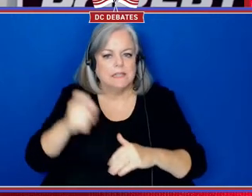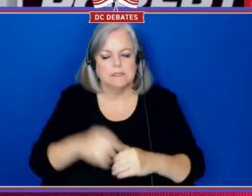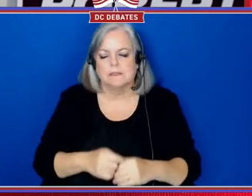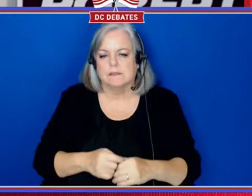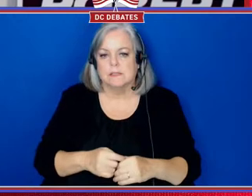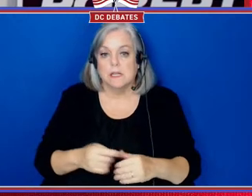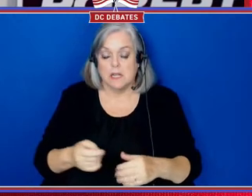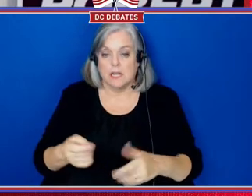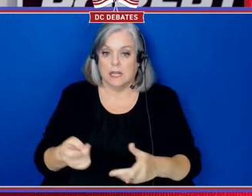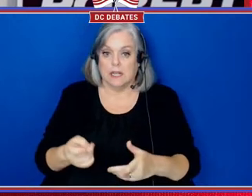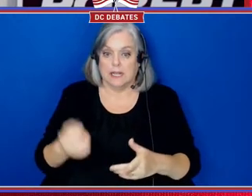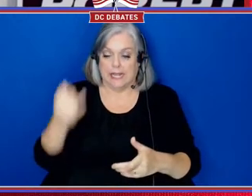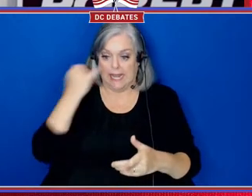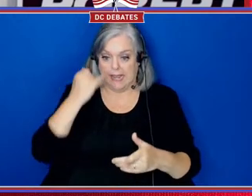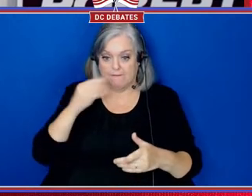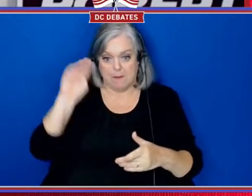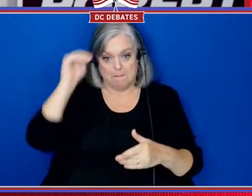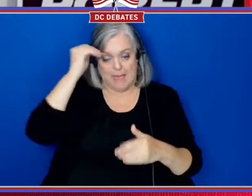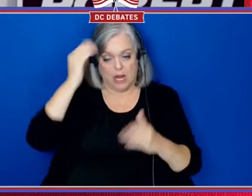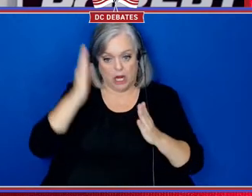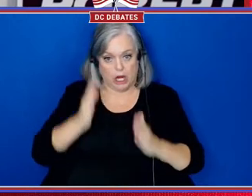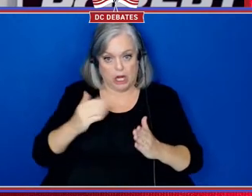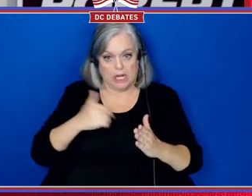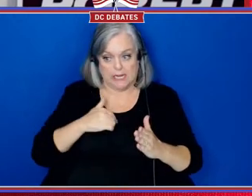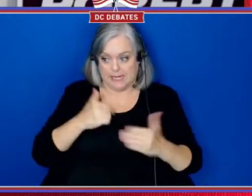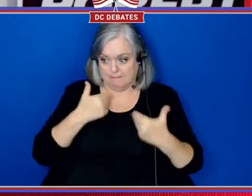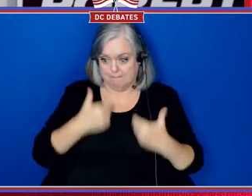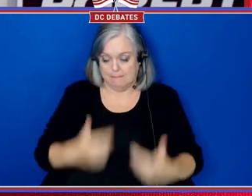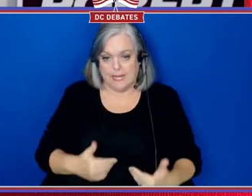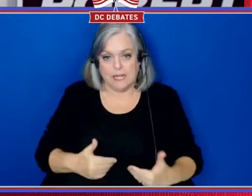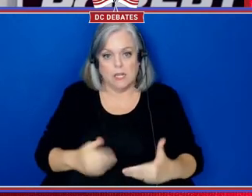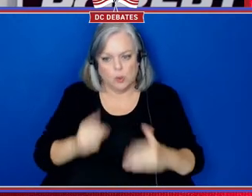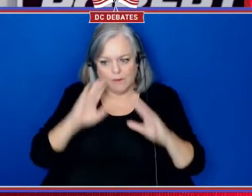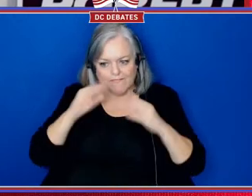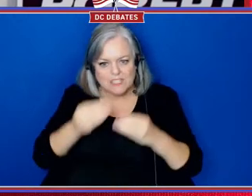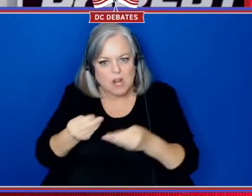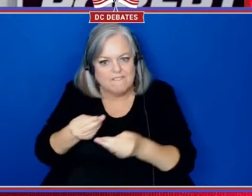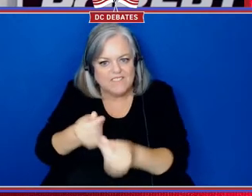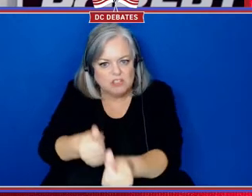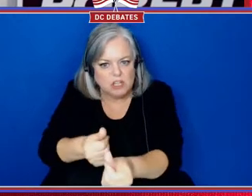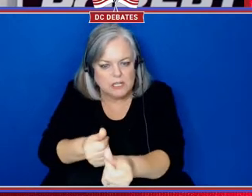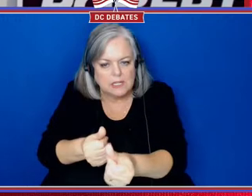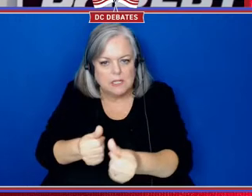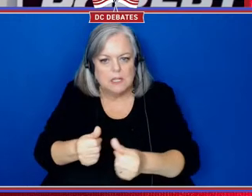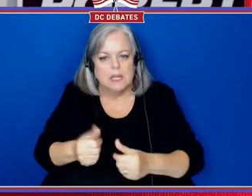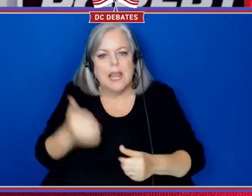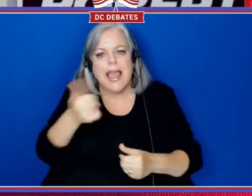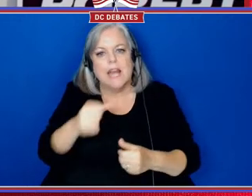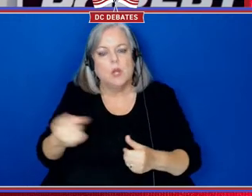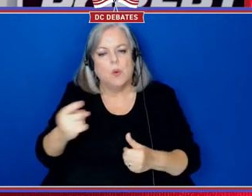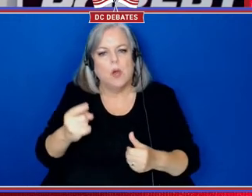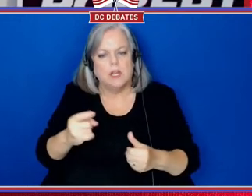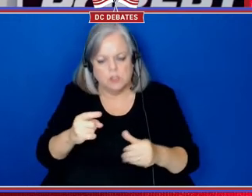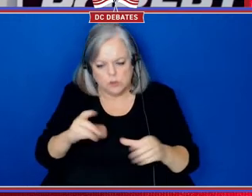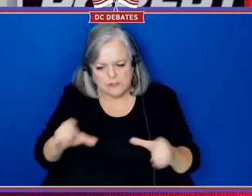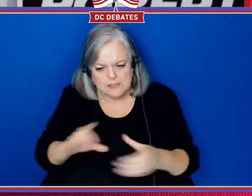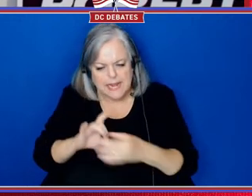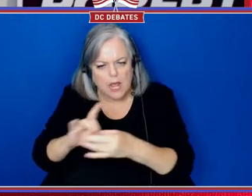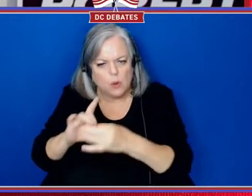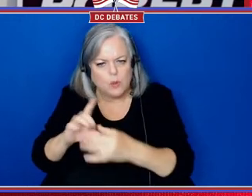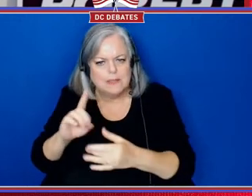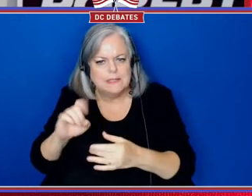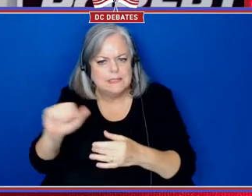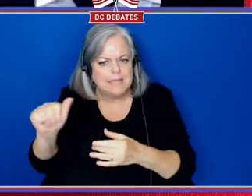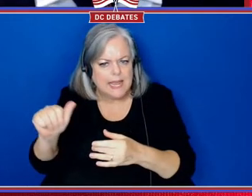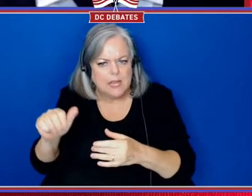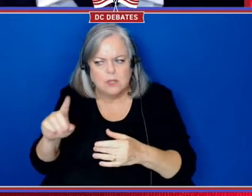is a wildly inefficient government. And anybody who has dealt with DCRA or DDOT, among many other agencies, sees